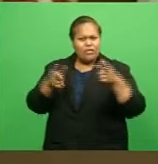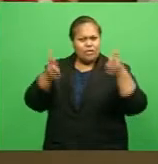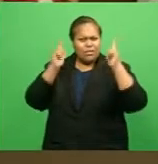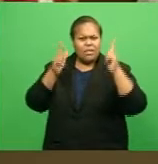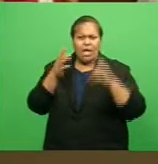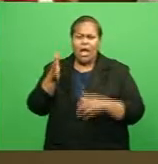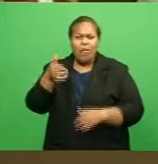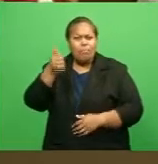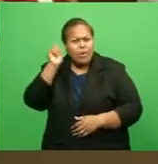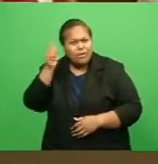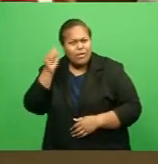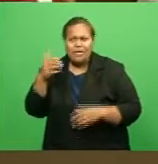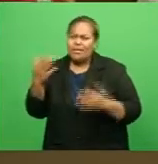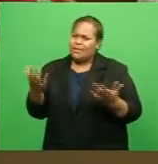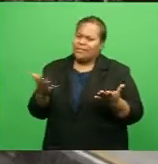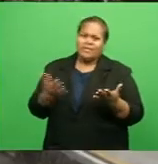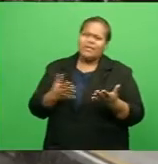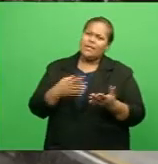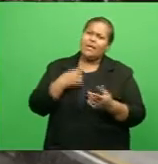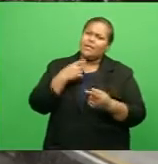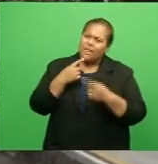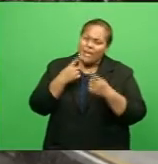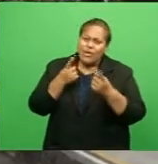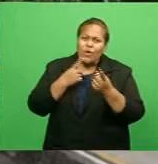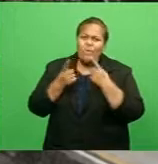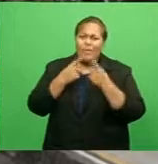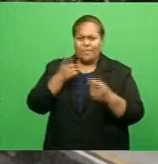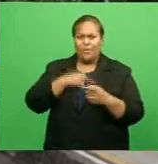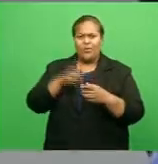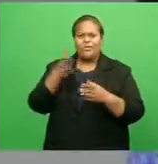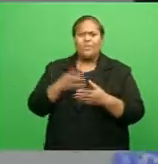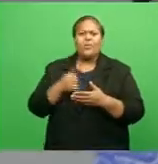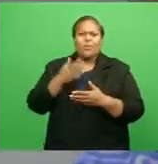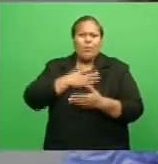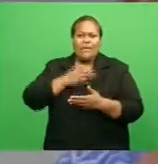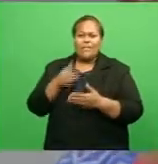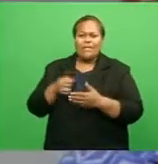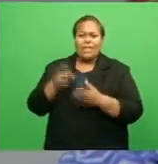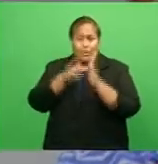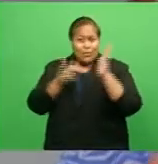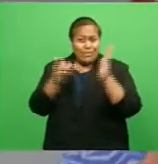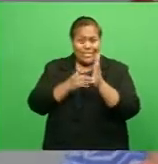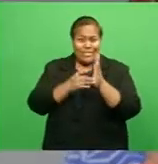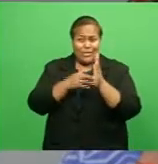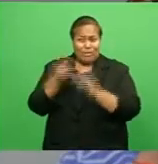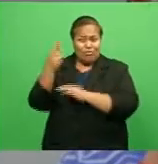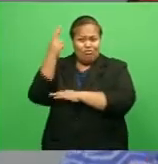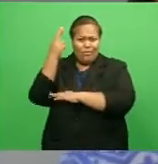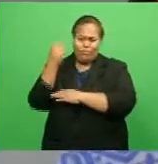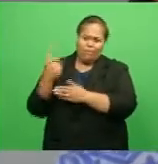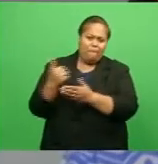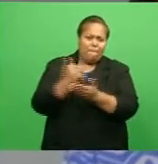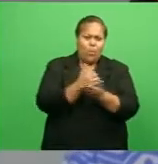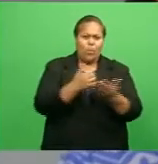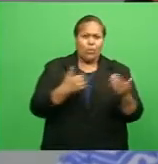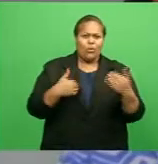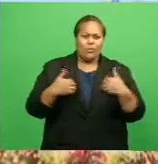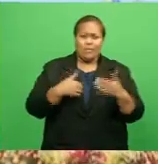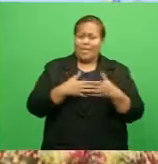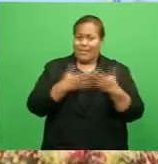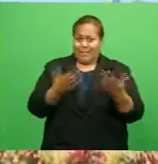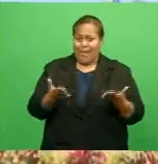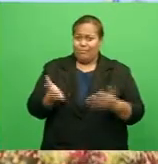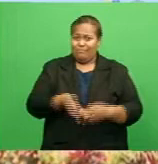on the basis of support from the New Zealand representative. Meanwhile, Deputy Vice-Chancellor Research Professor Derek